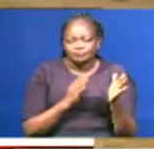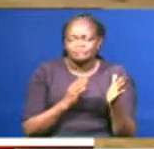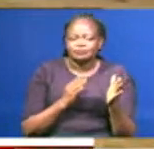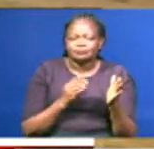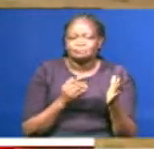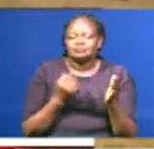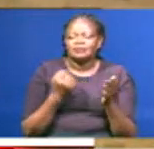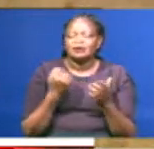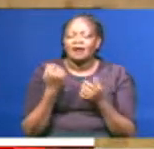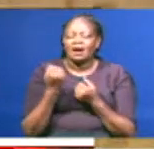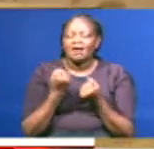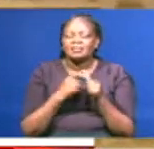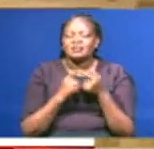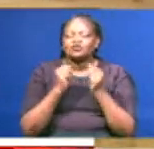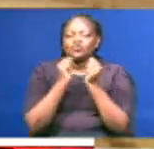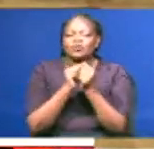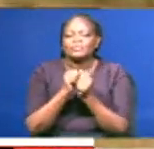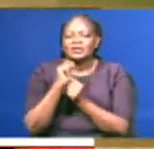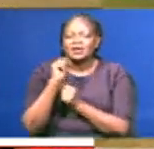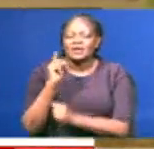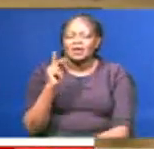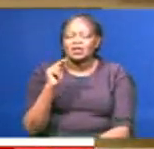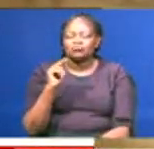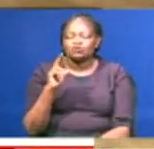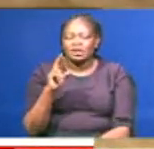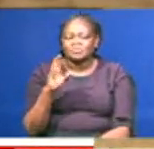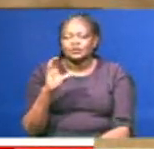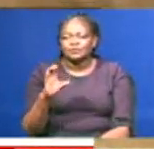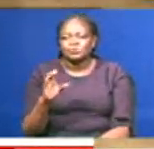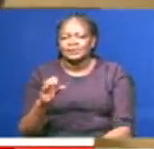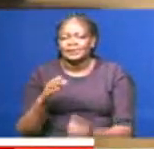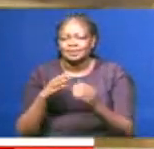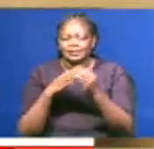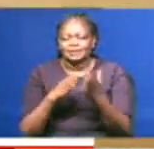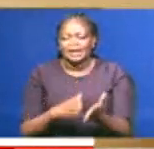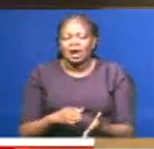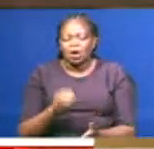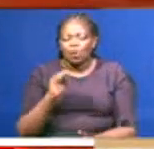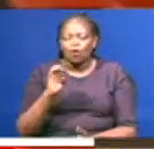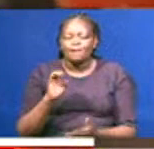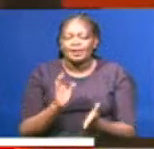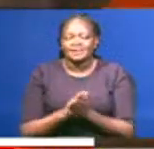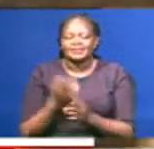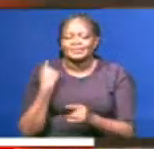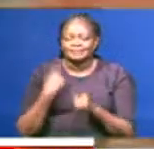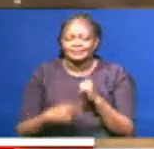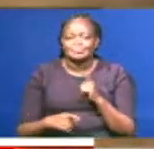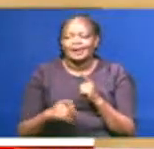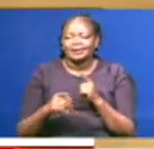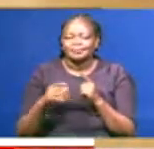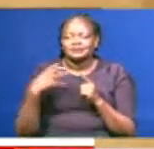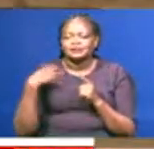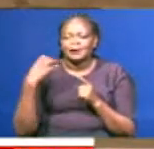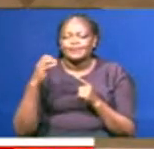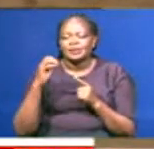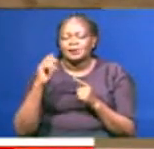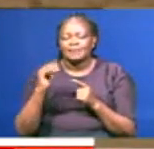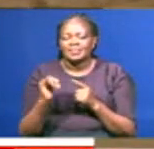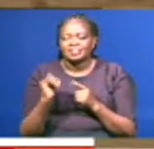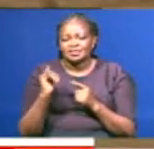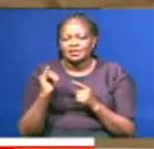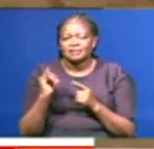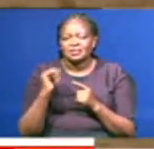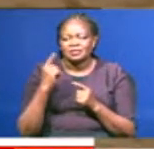car alongside Kenya National Rally Championship leader Jeremiah Wahome and last year's ARC 3 champion Mark Rekimathi at